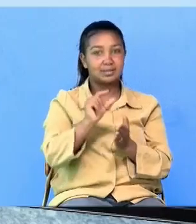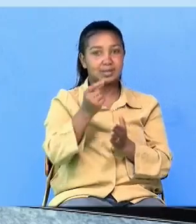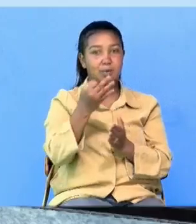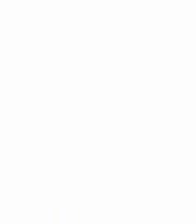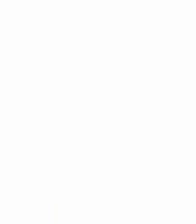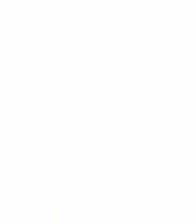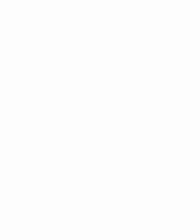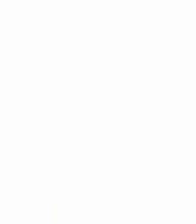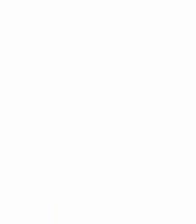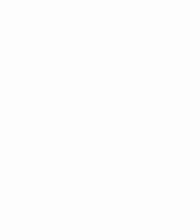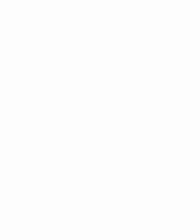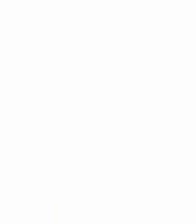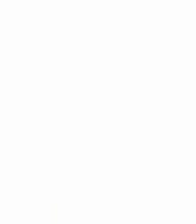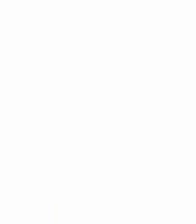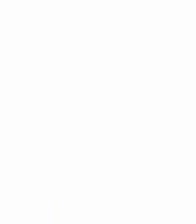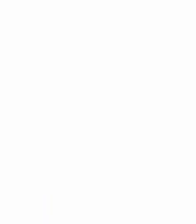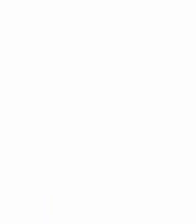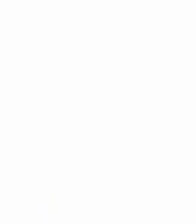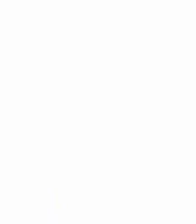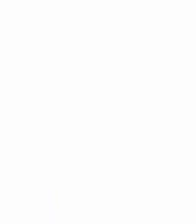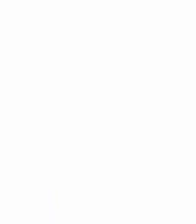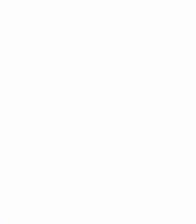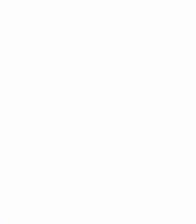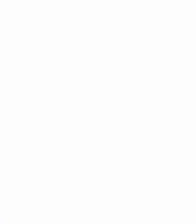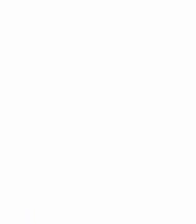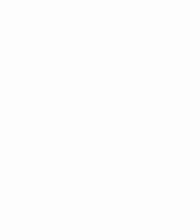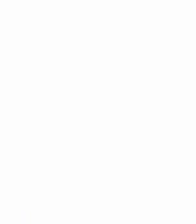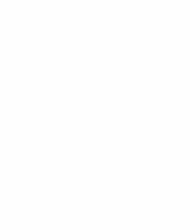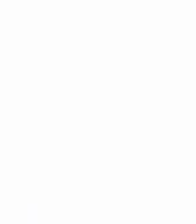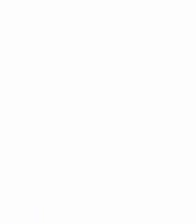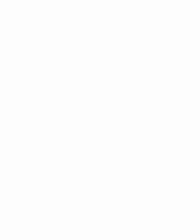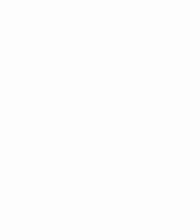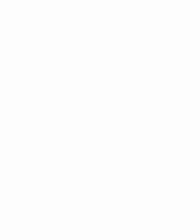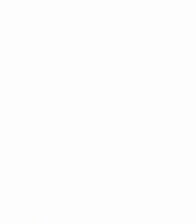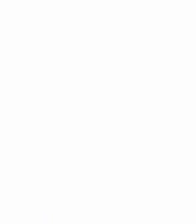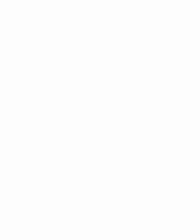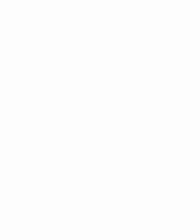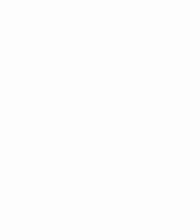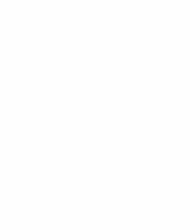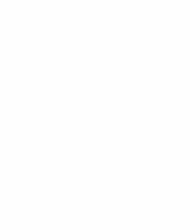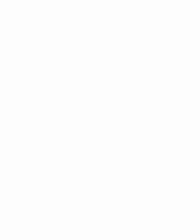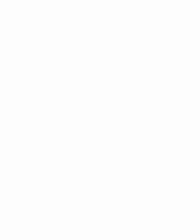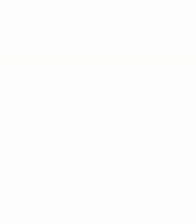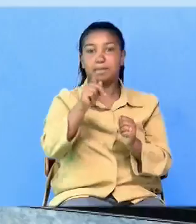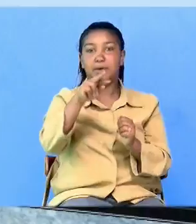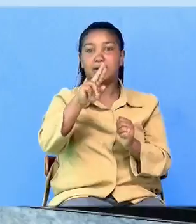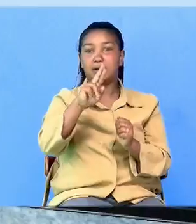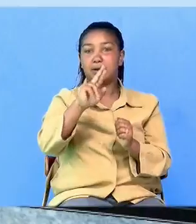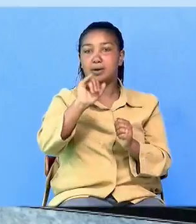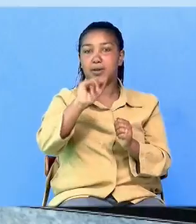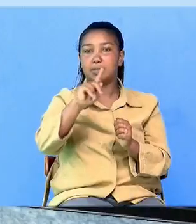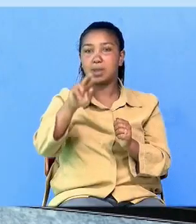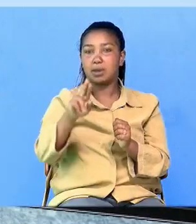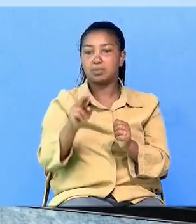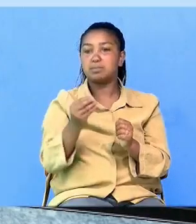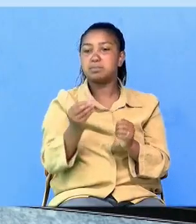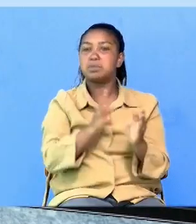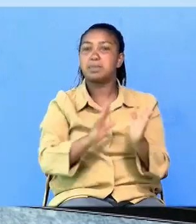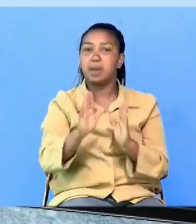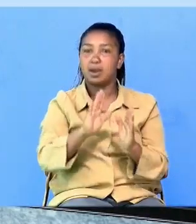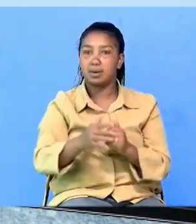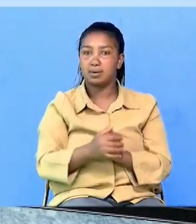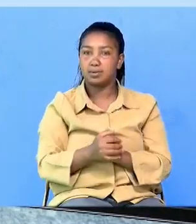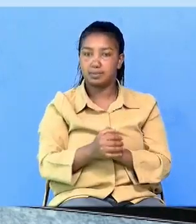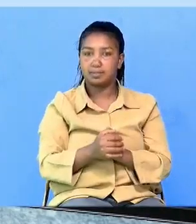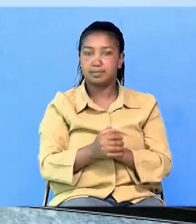the activities. Go is common for all, is all right? Yeah, prepare. What do they prepare? Very